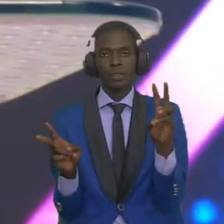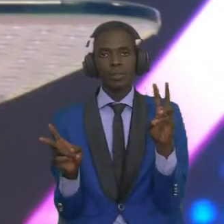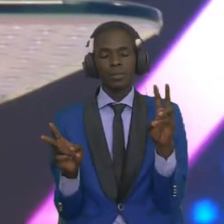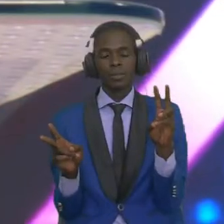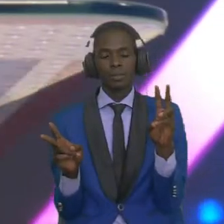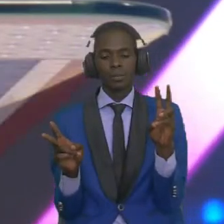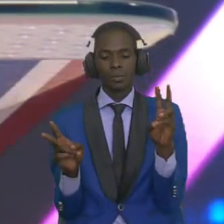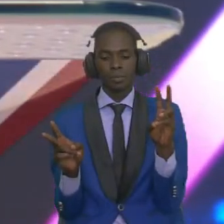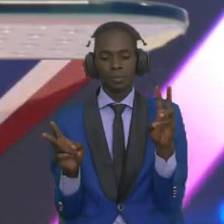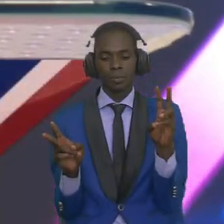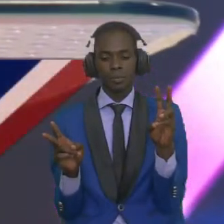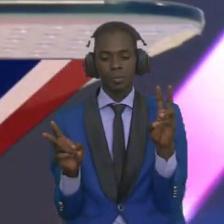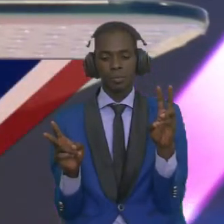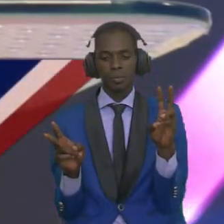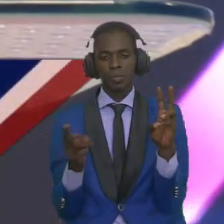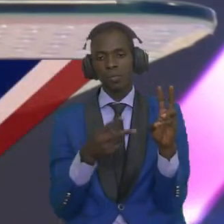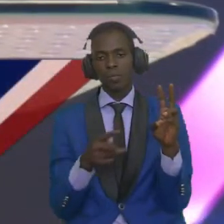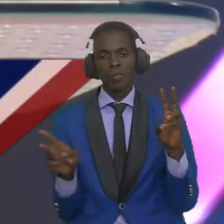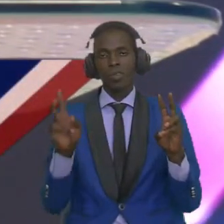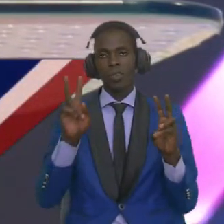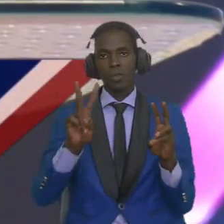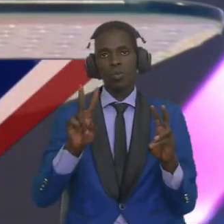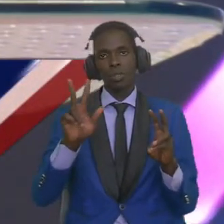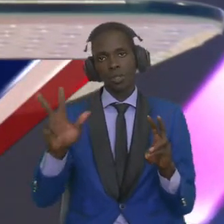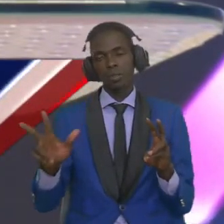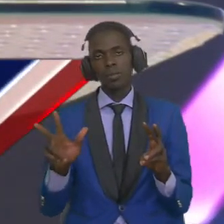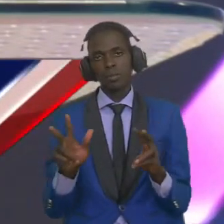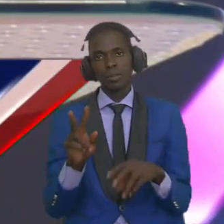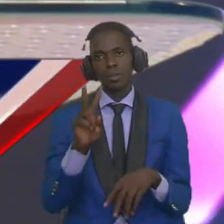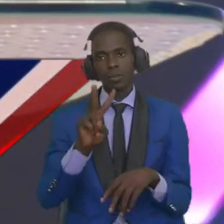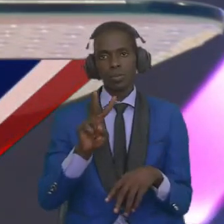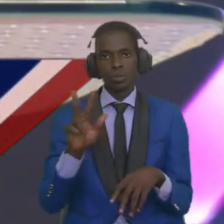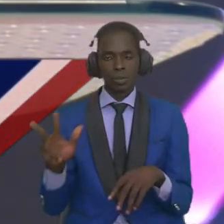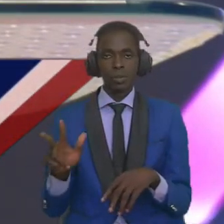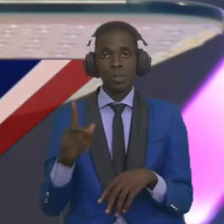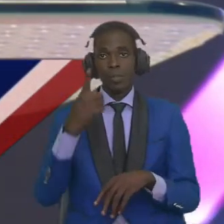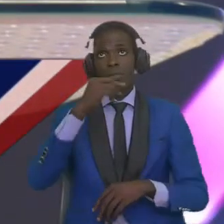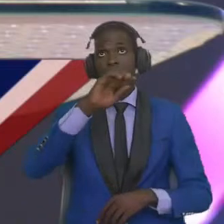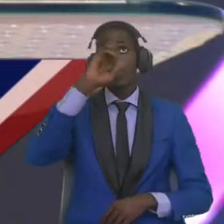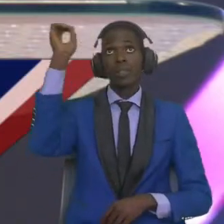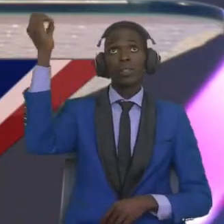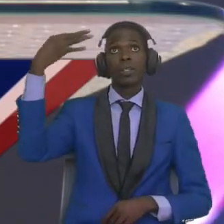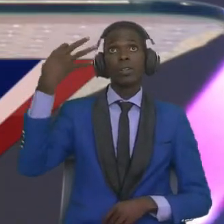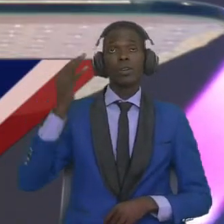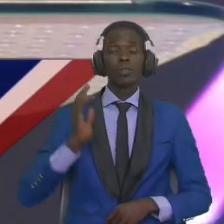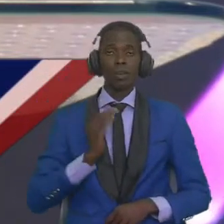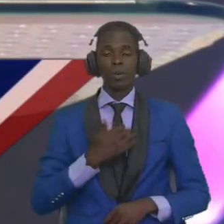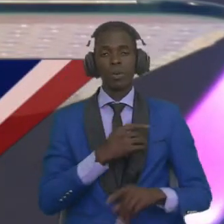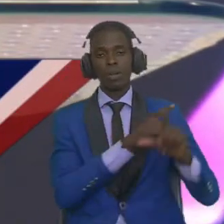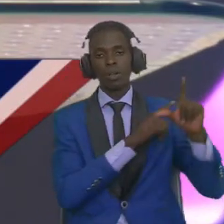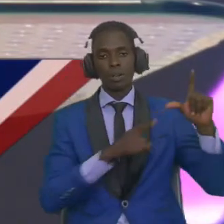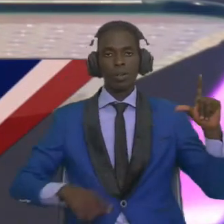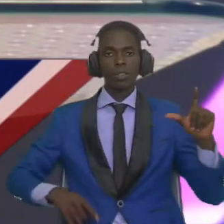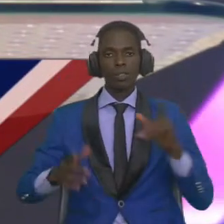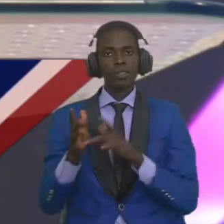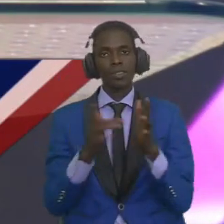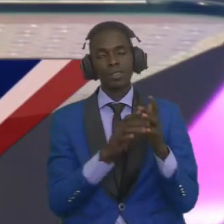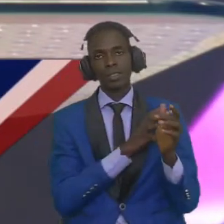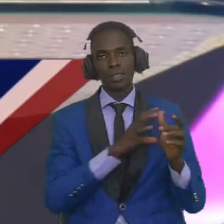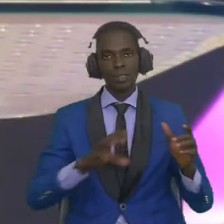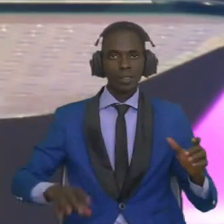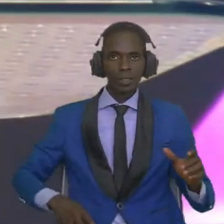chapter 16, verse 23. The grace of our Lord Jesus